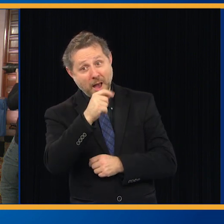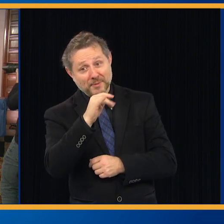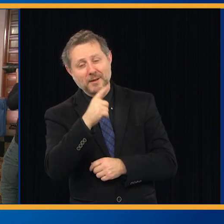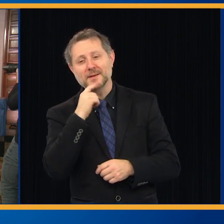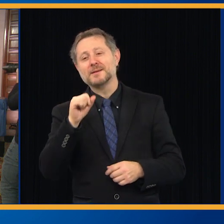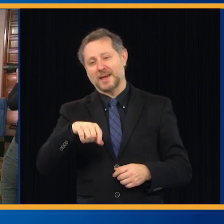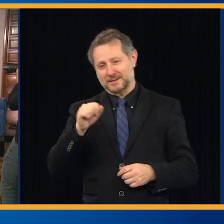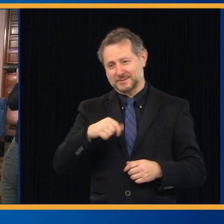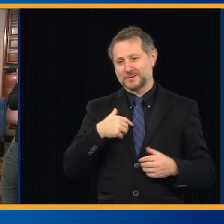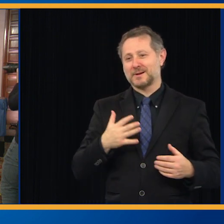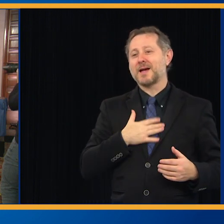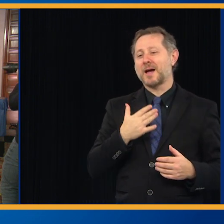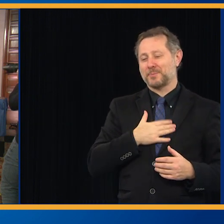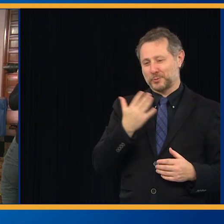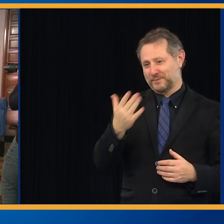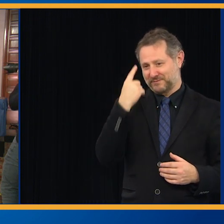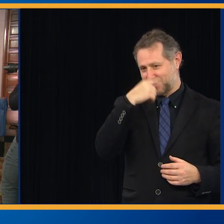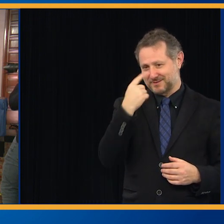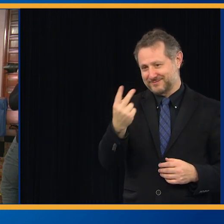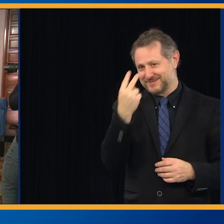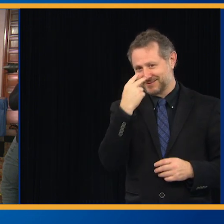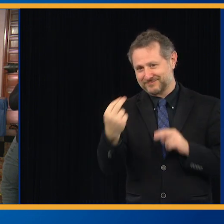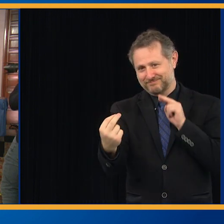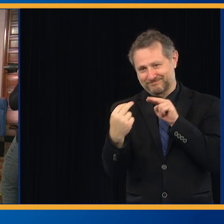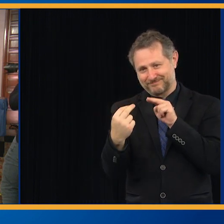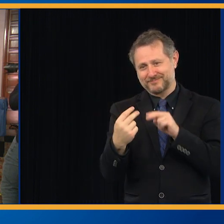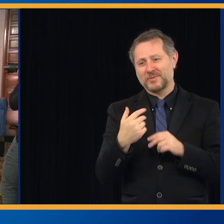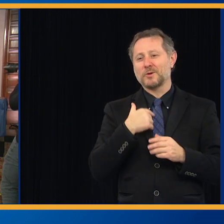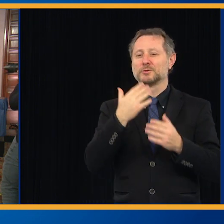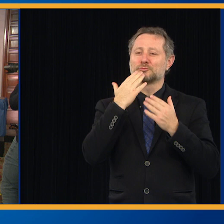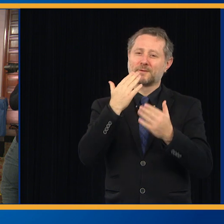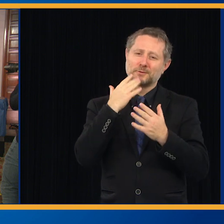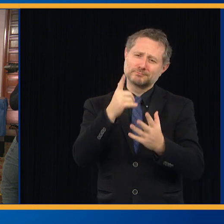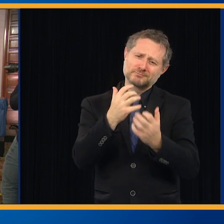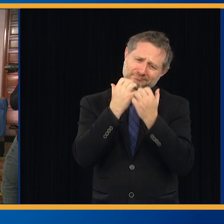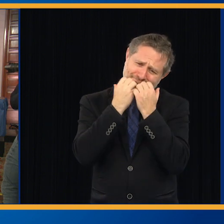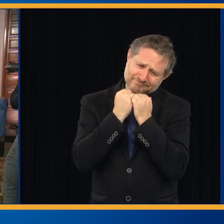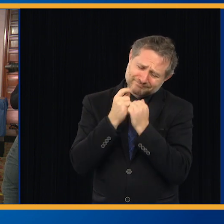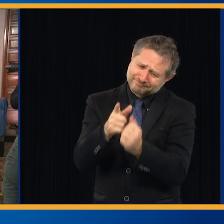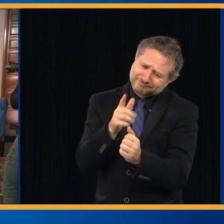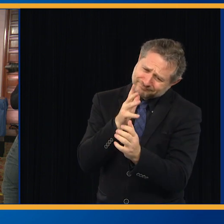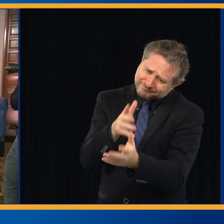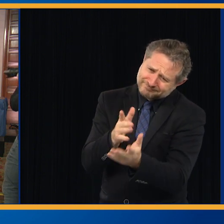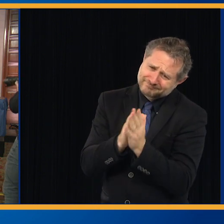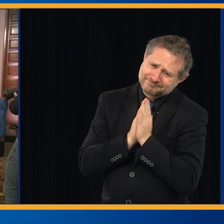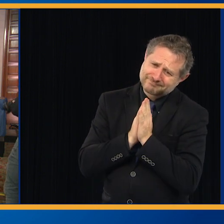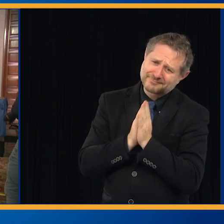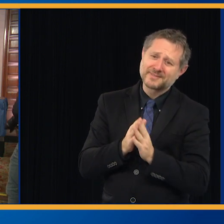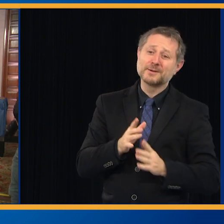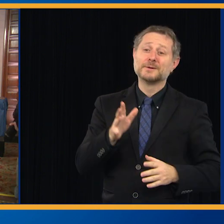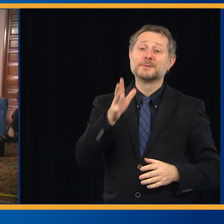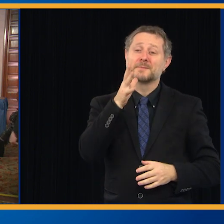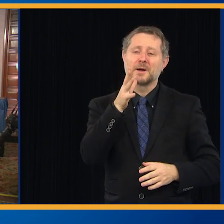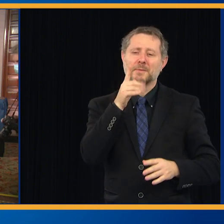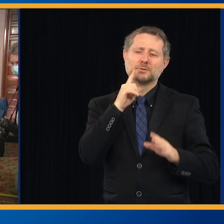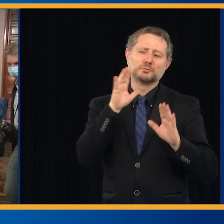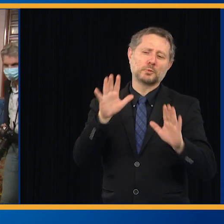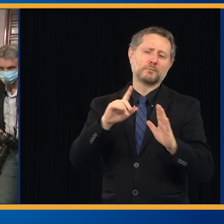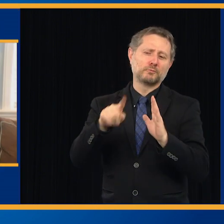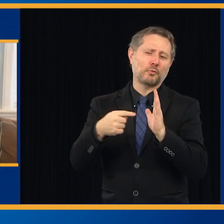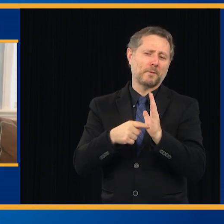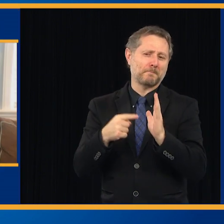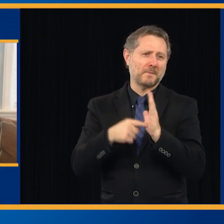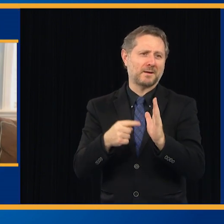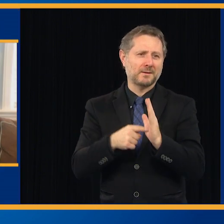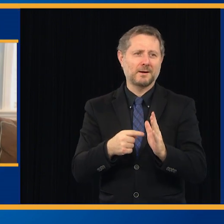so grateful to have such a caring grandma and one who was a great mother and role model to our dad and aunts and